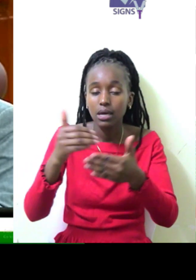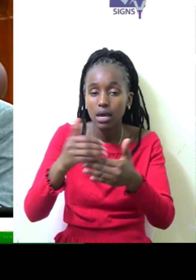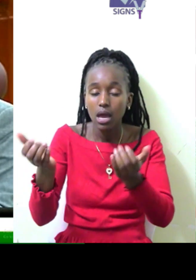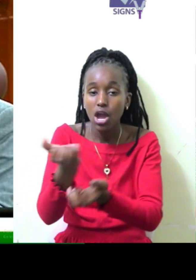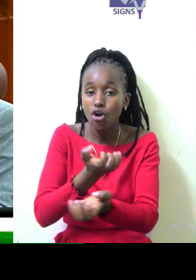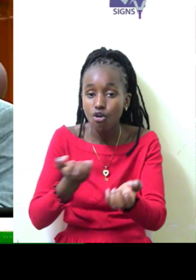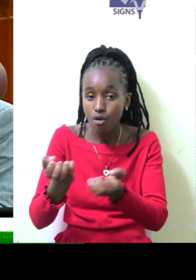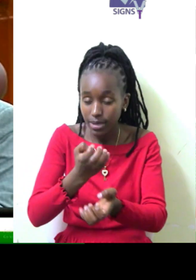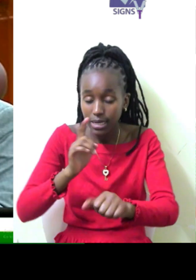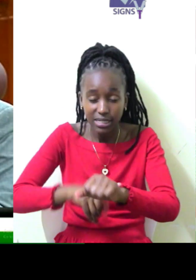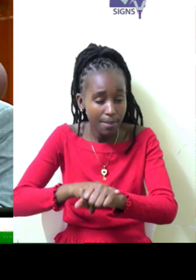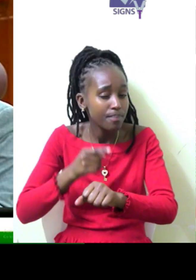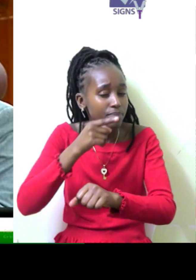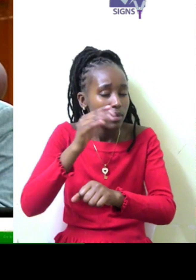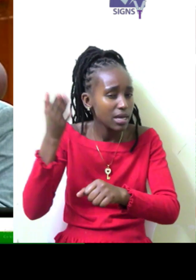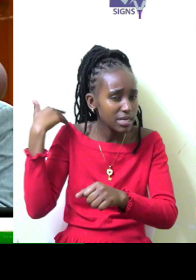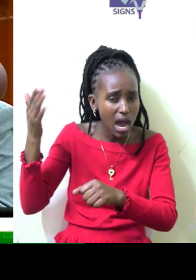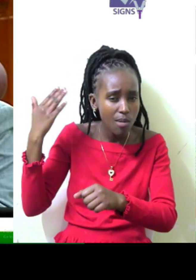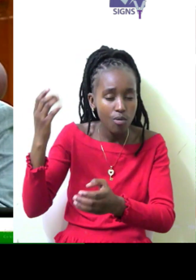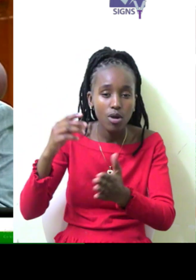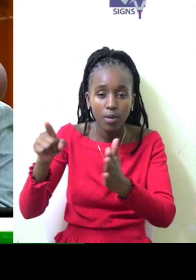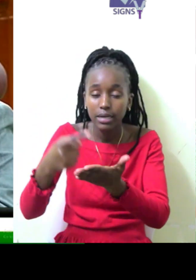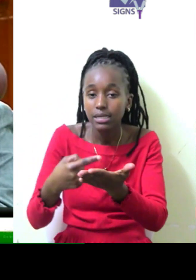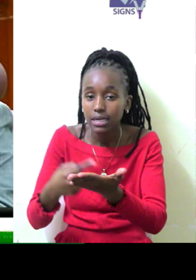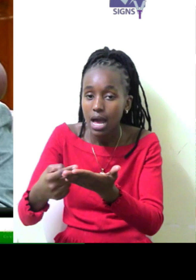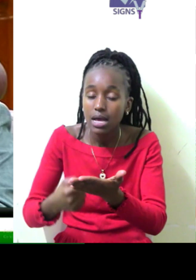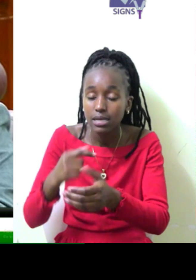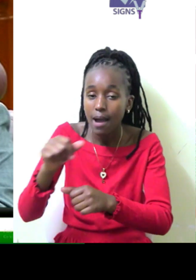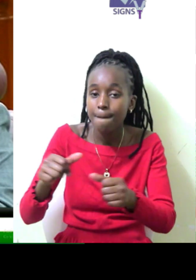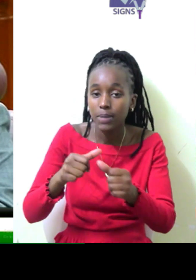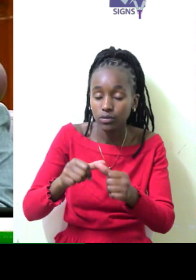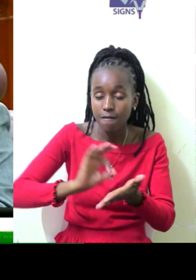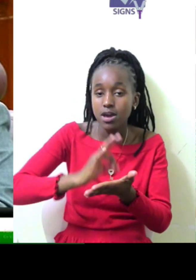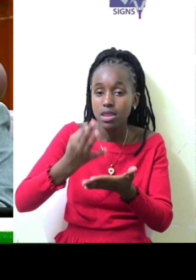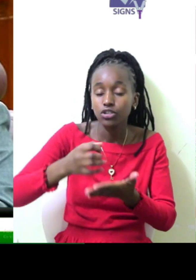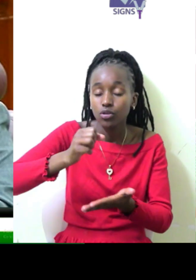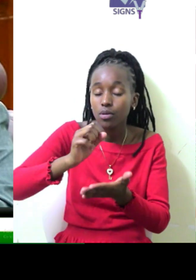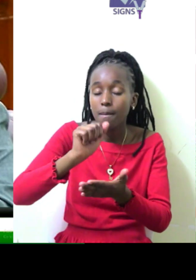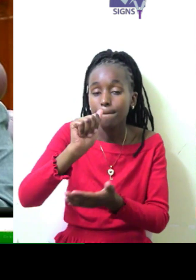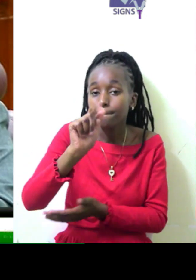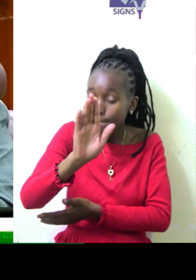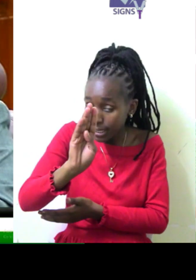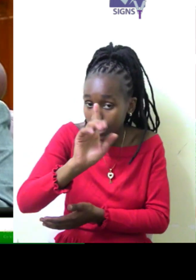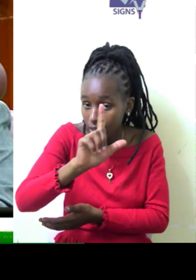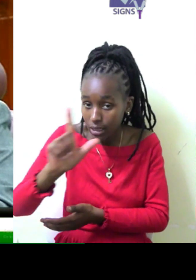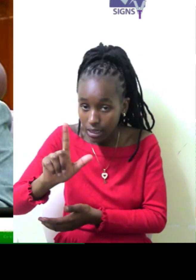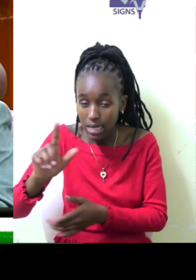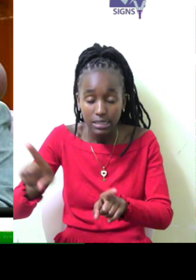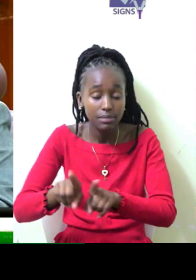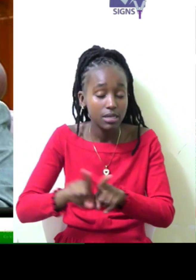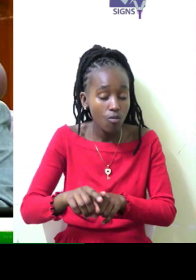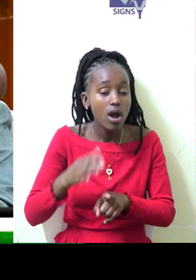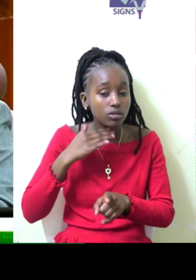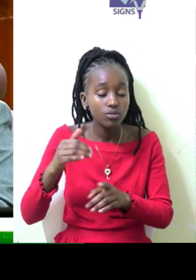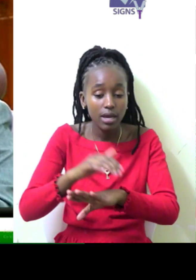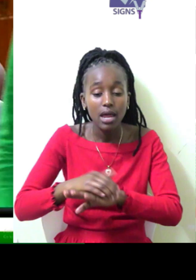like today, an economy that will promote a self-reliance, promote national